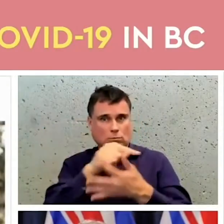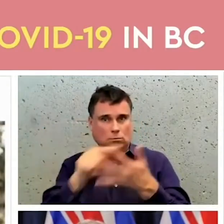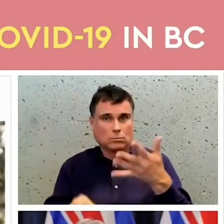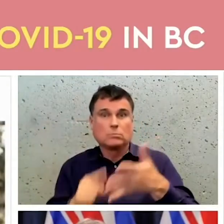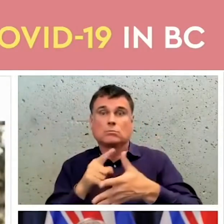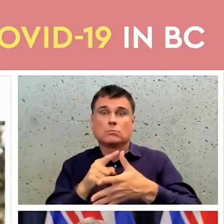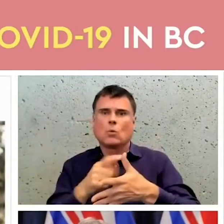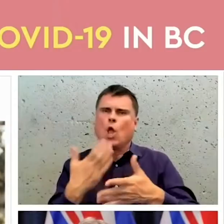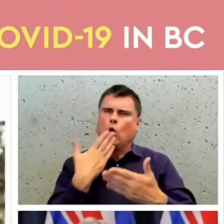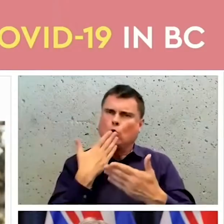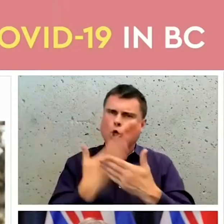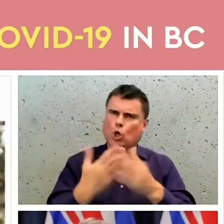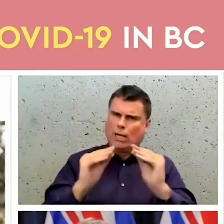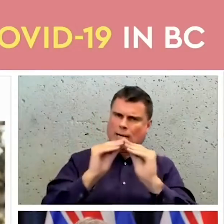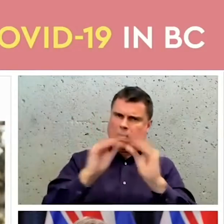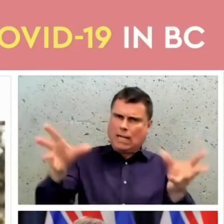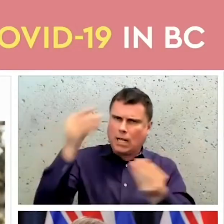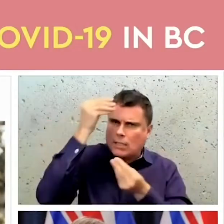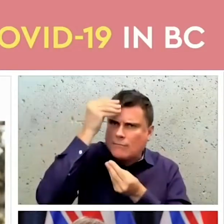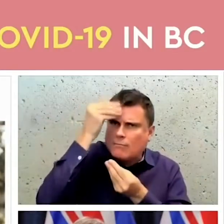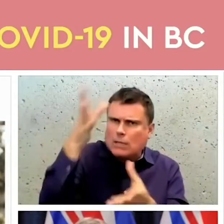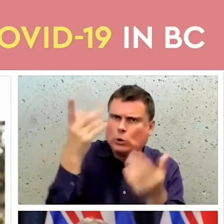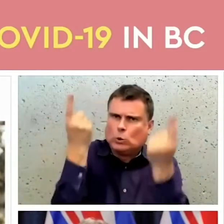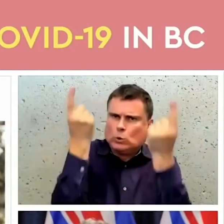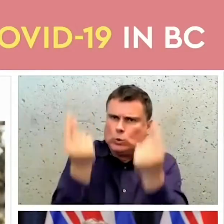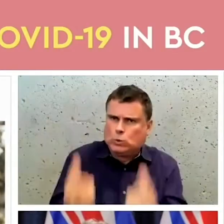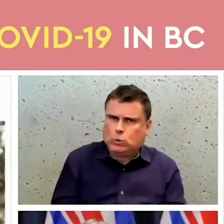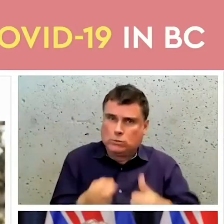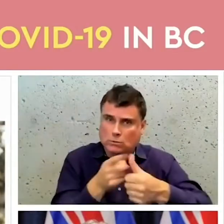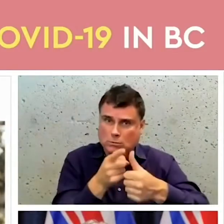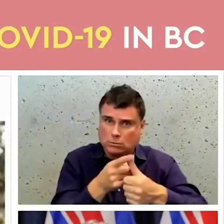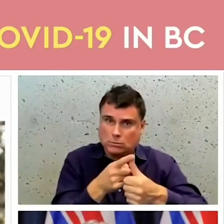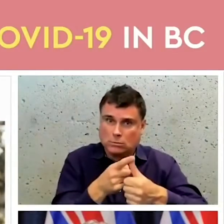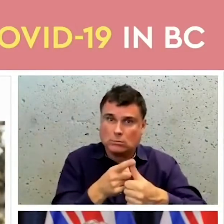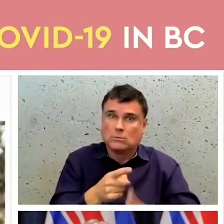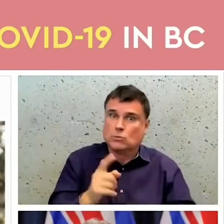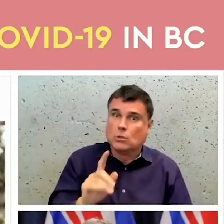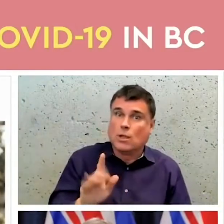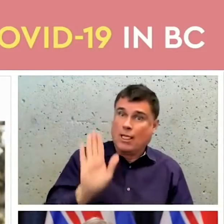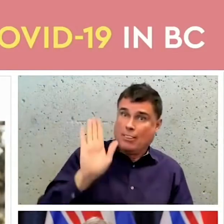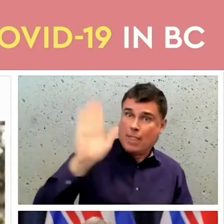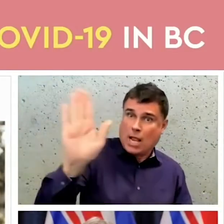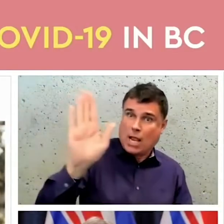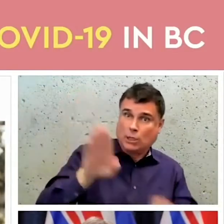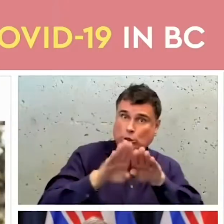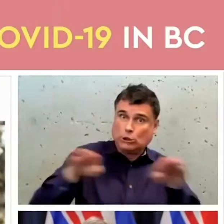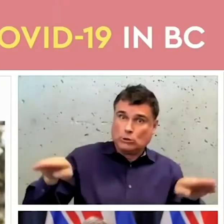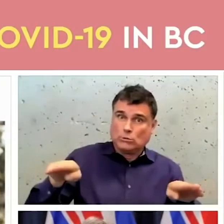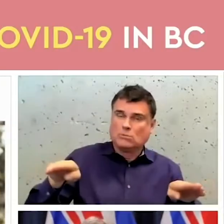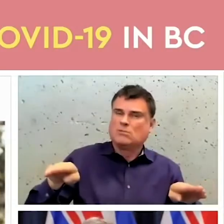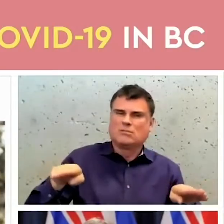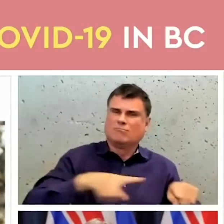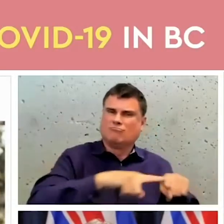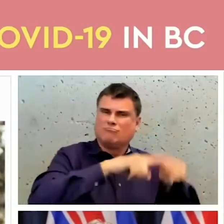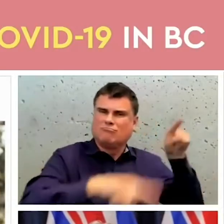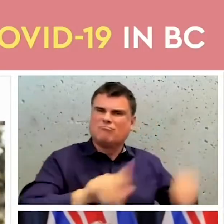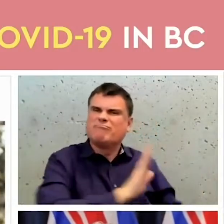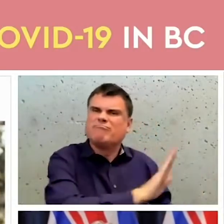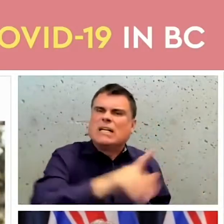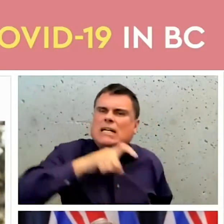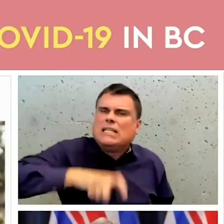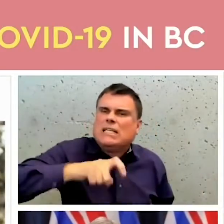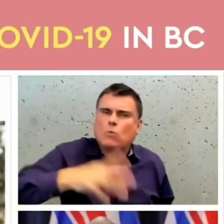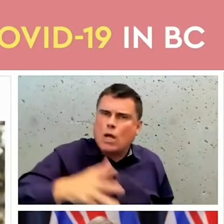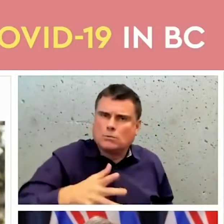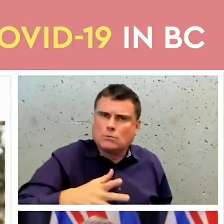it accessible. They have children with different kinds of needs, and they need information that will give them the best chance to make the